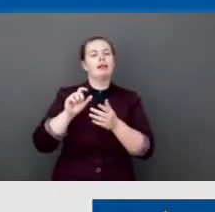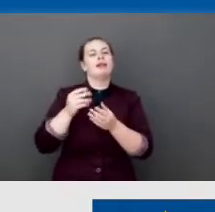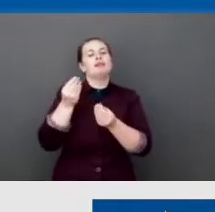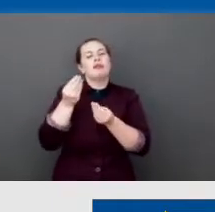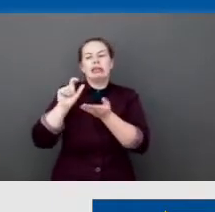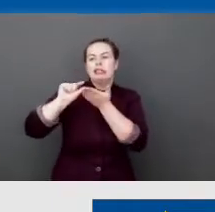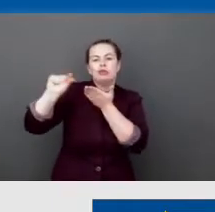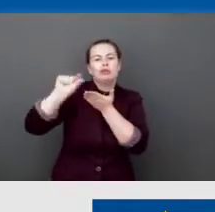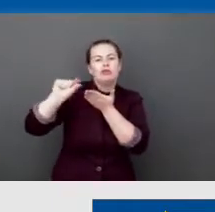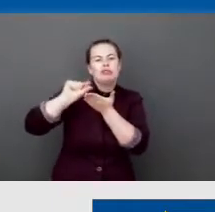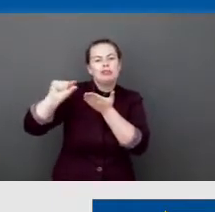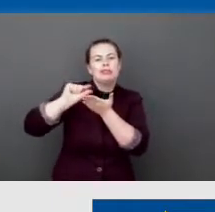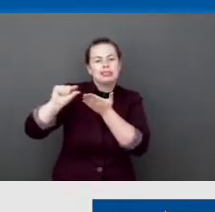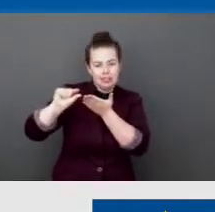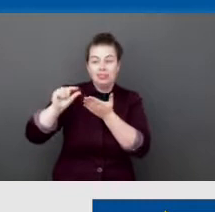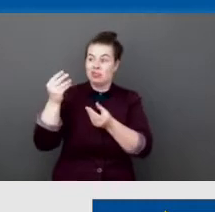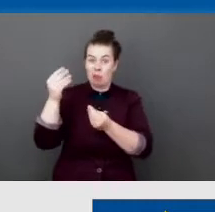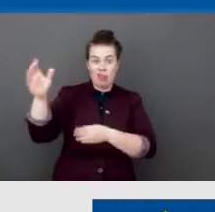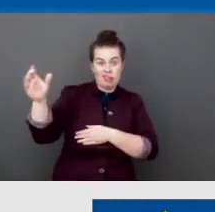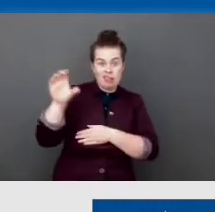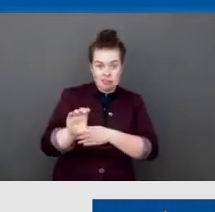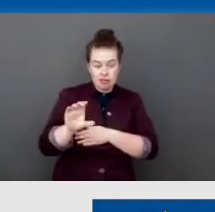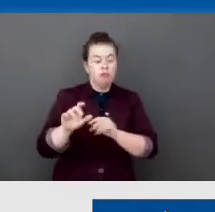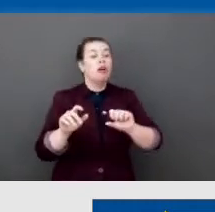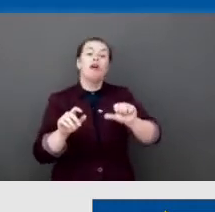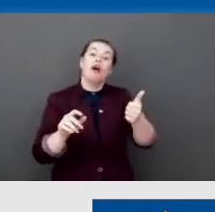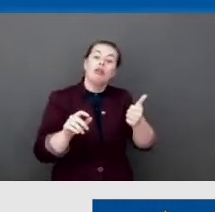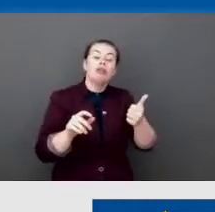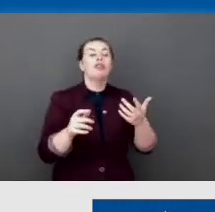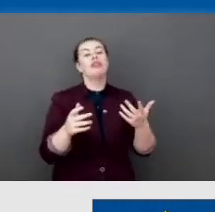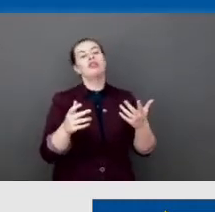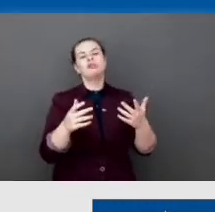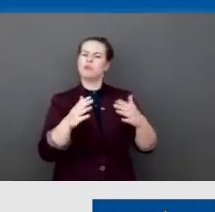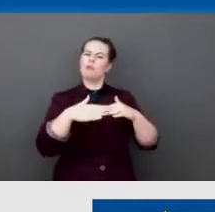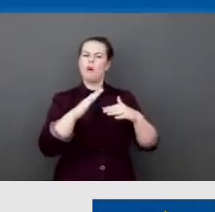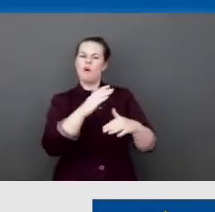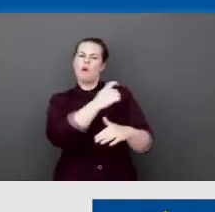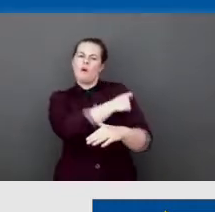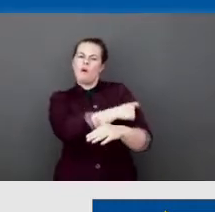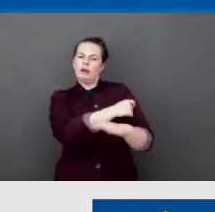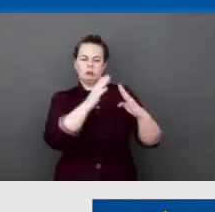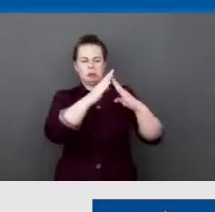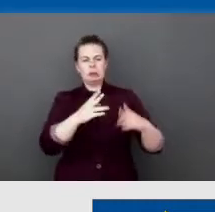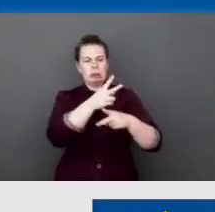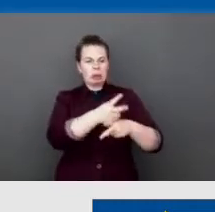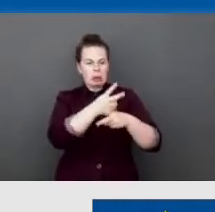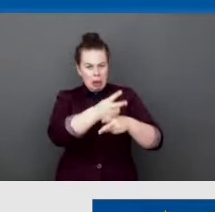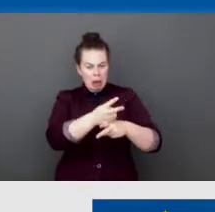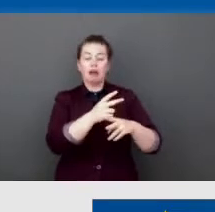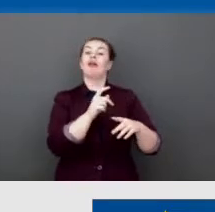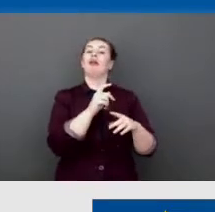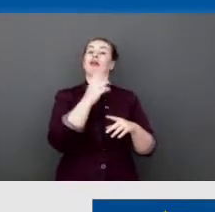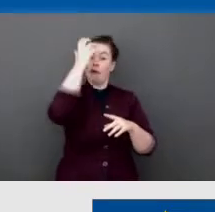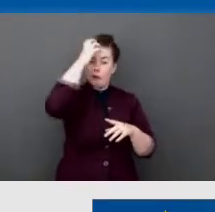is characterized as mixed because part of the funding comes from insurance contributions and another part, mainly at the level